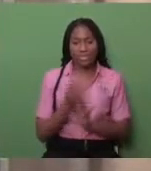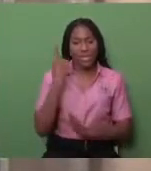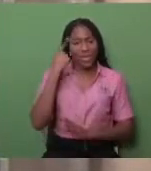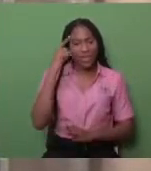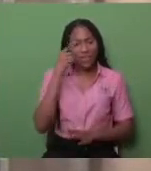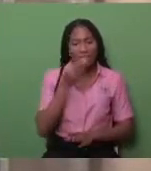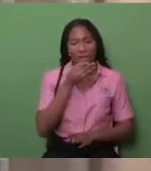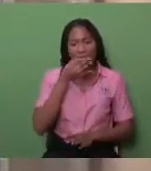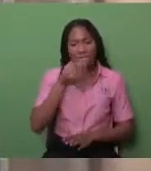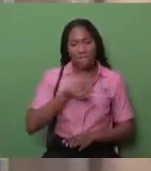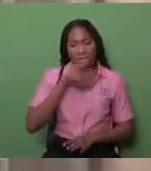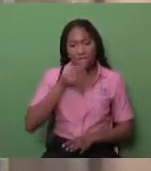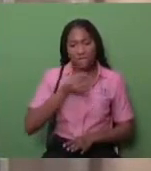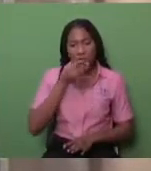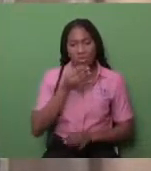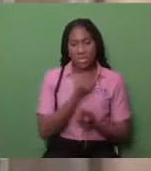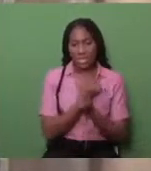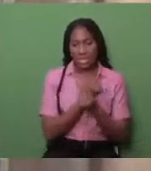for our country.